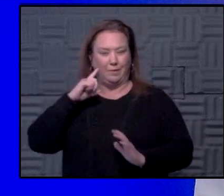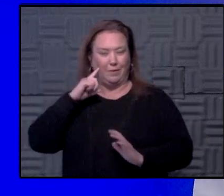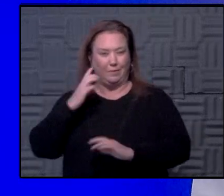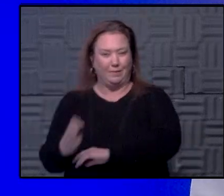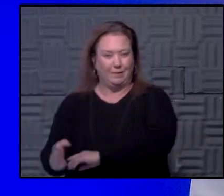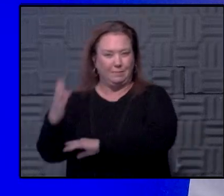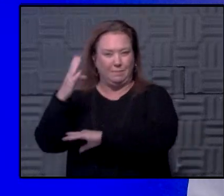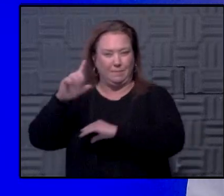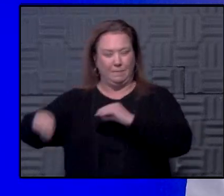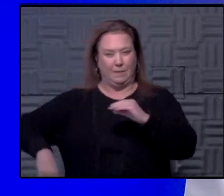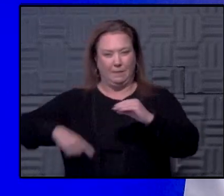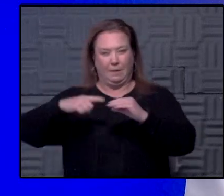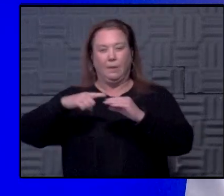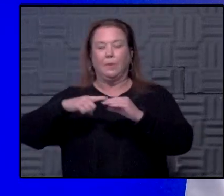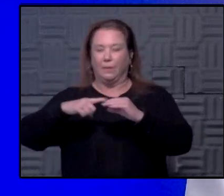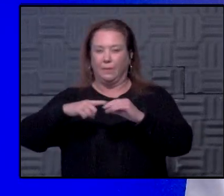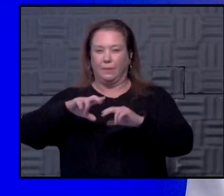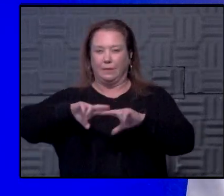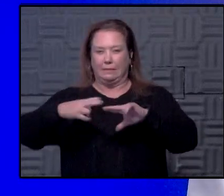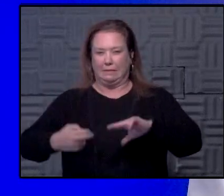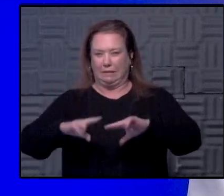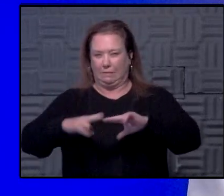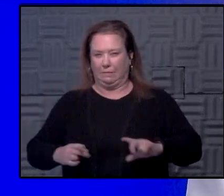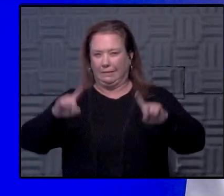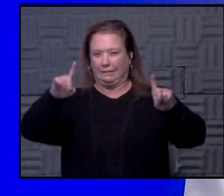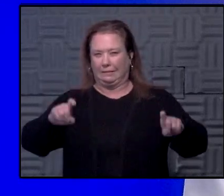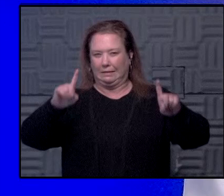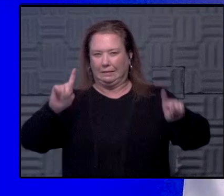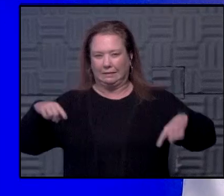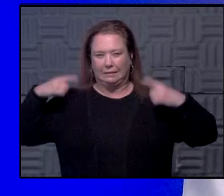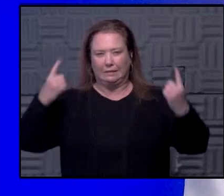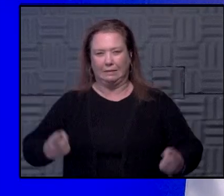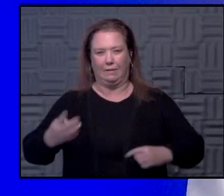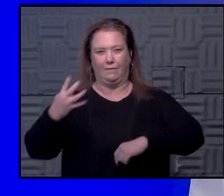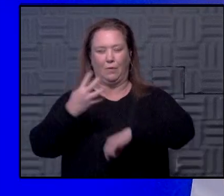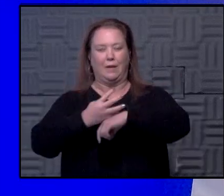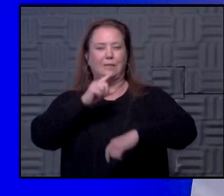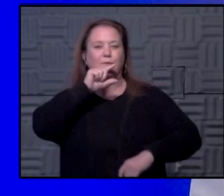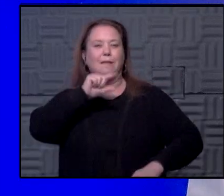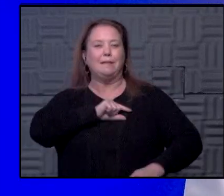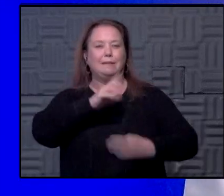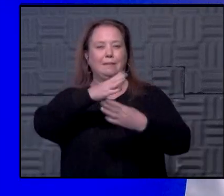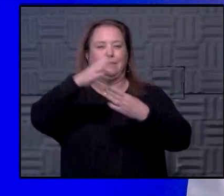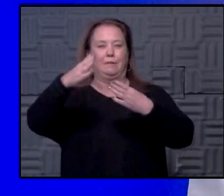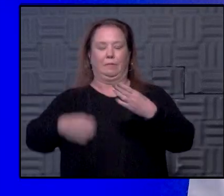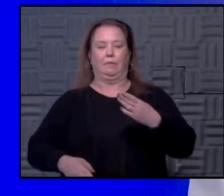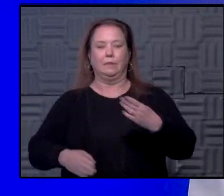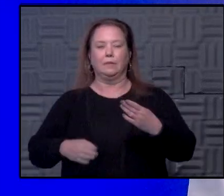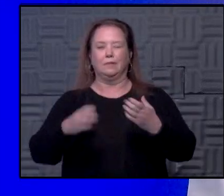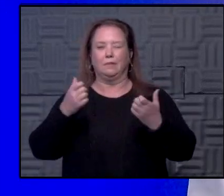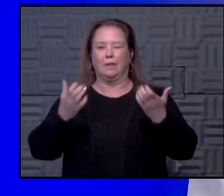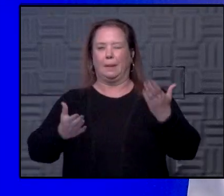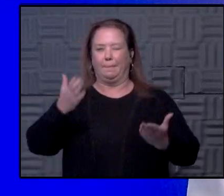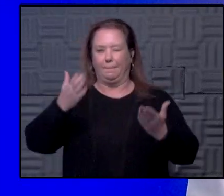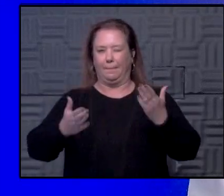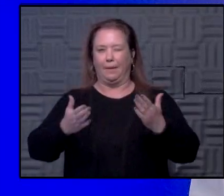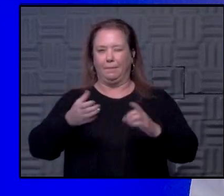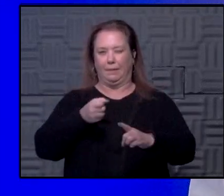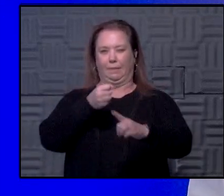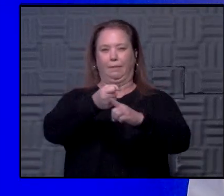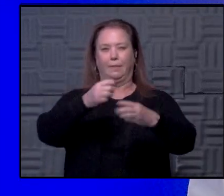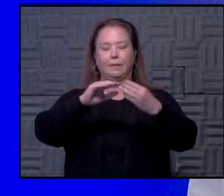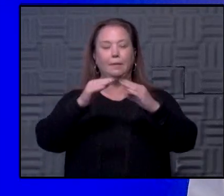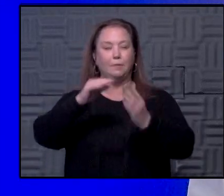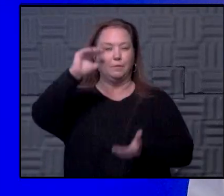morning about just decrease in testing over the past 4 days of that Thanksgiving weekend, that maybe contributed to decreased